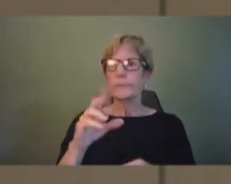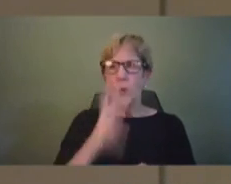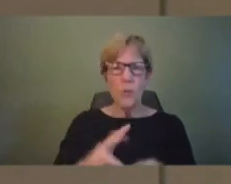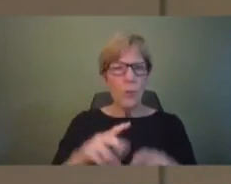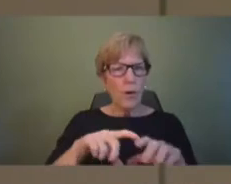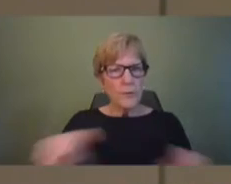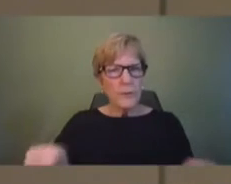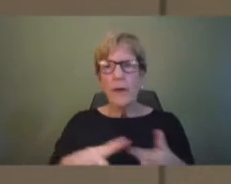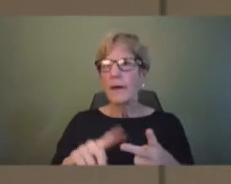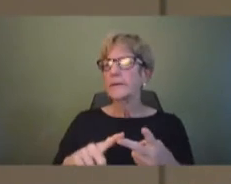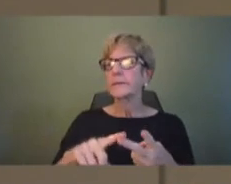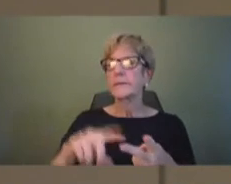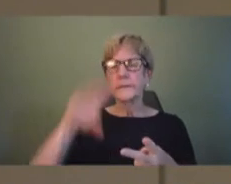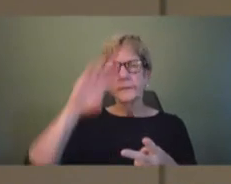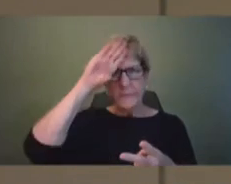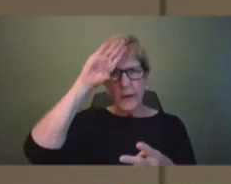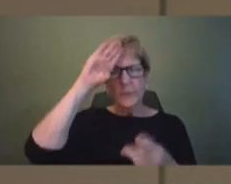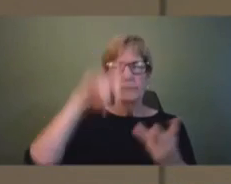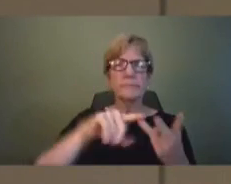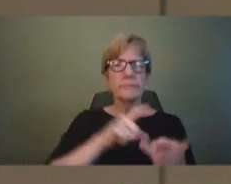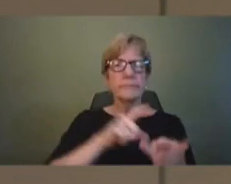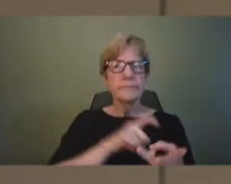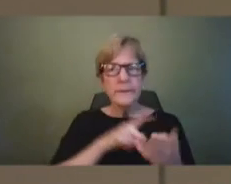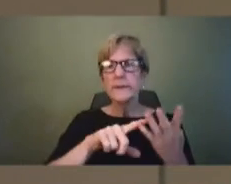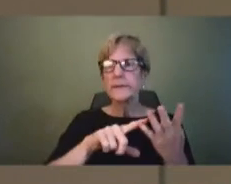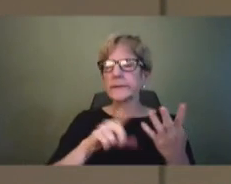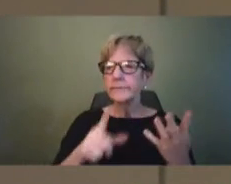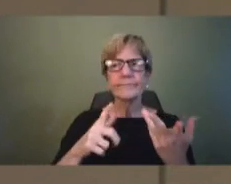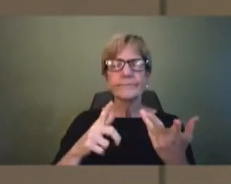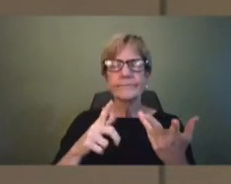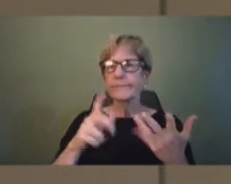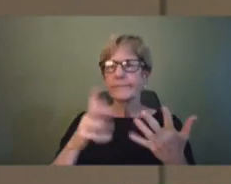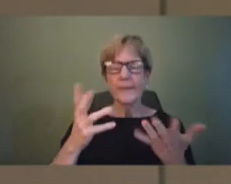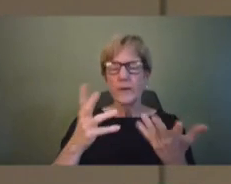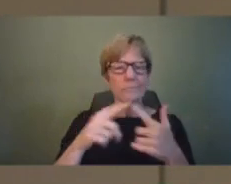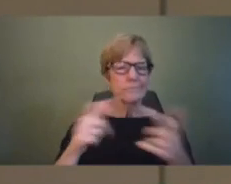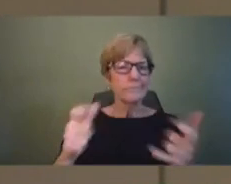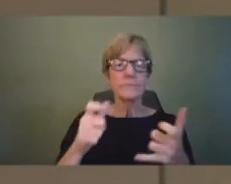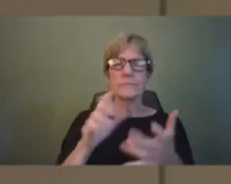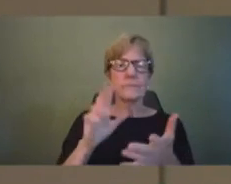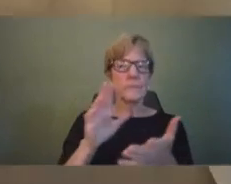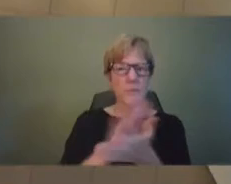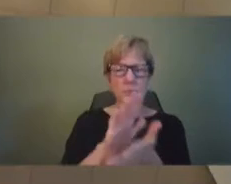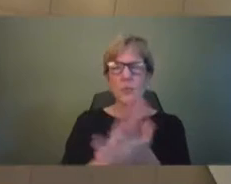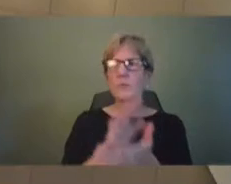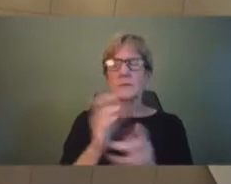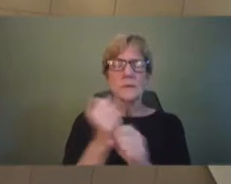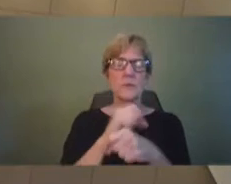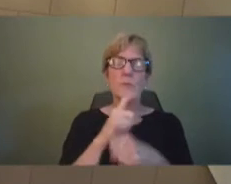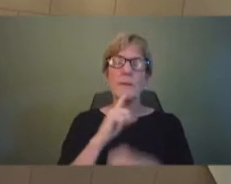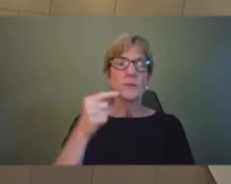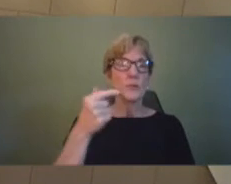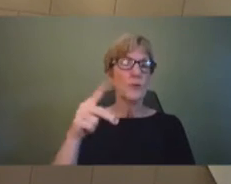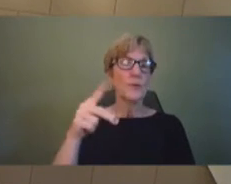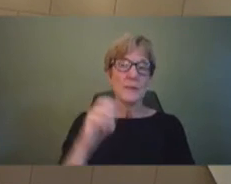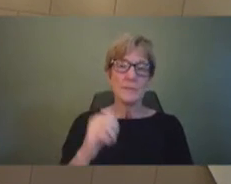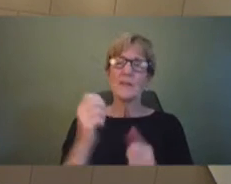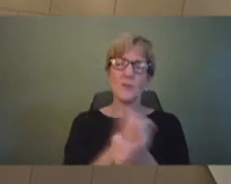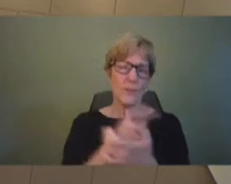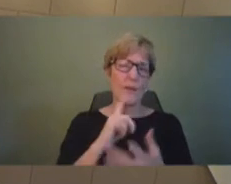Green Space schools um to get this right thank you all right right mayor